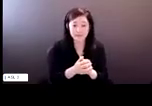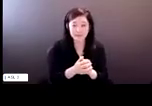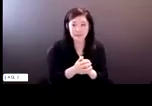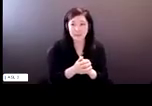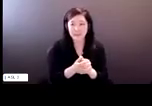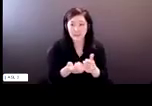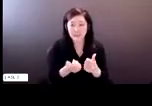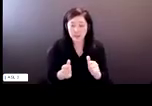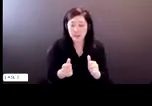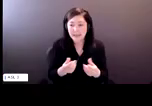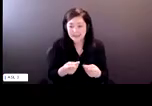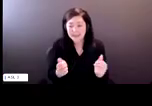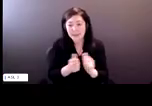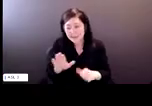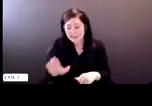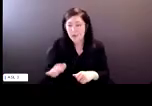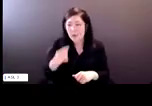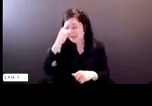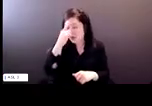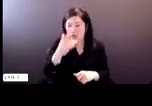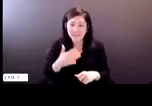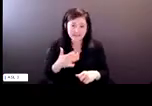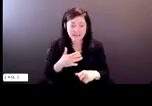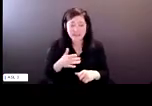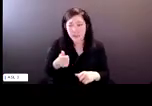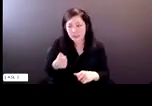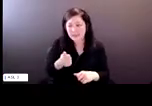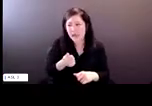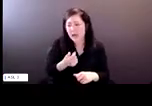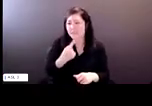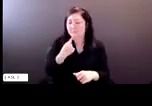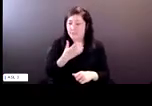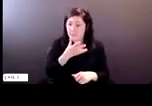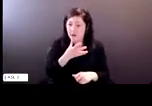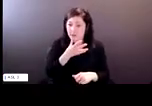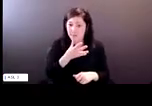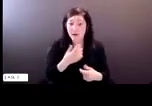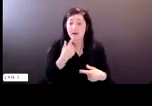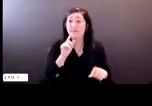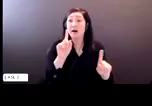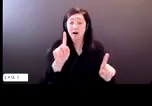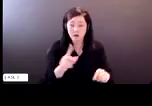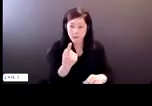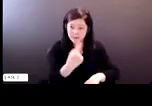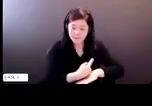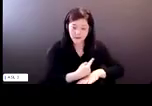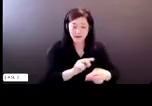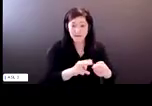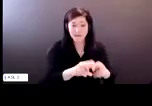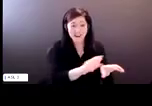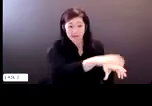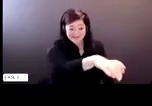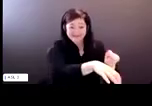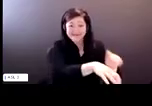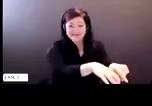and feelings about missing her mum. One day, Jessica heard from a neighbour that her mum had had a fall, and the neighbour